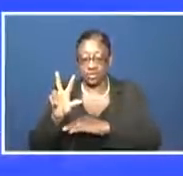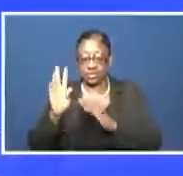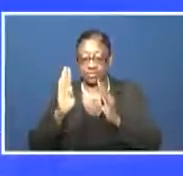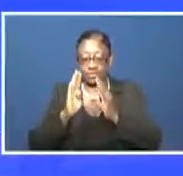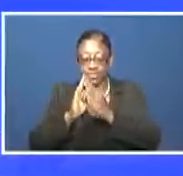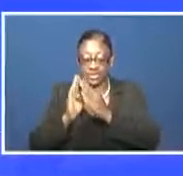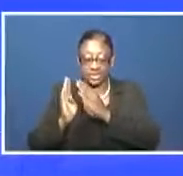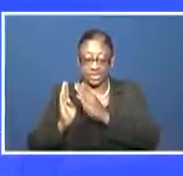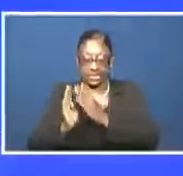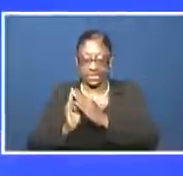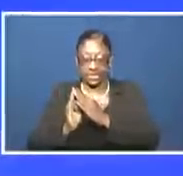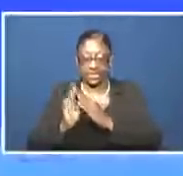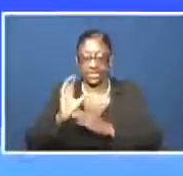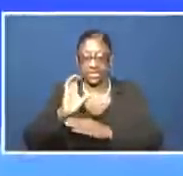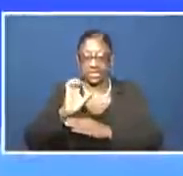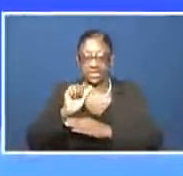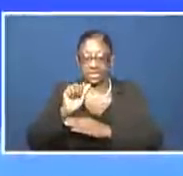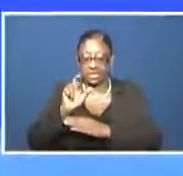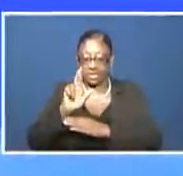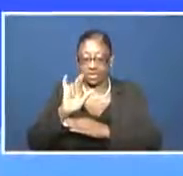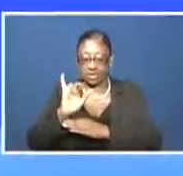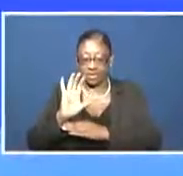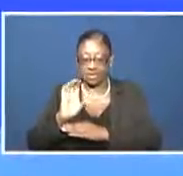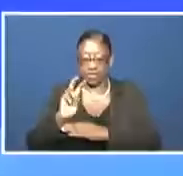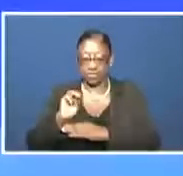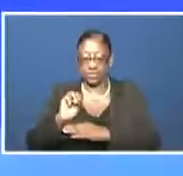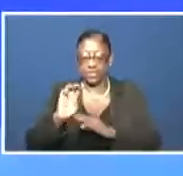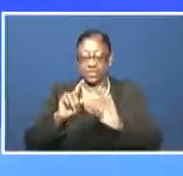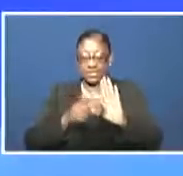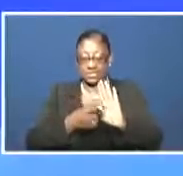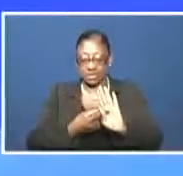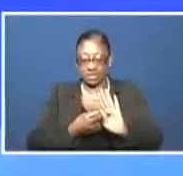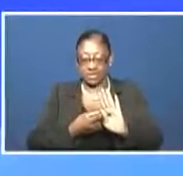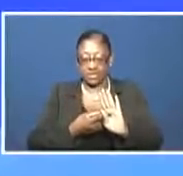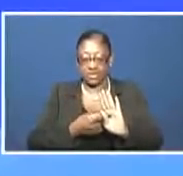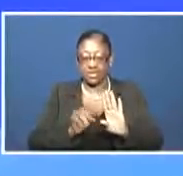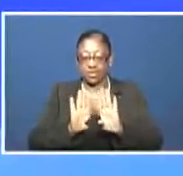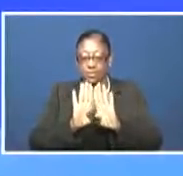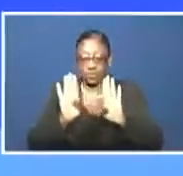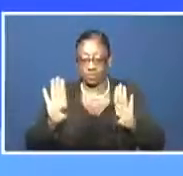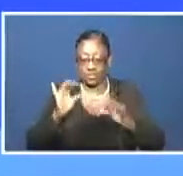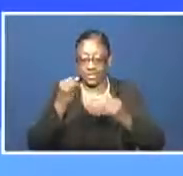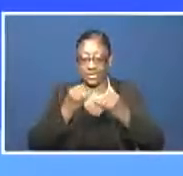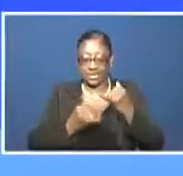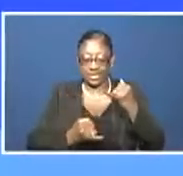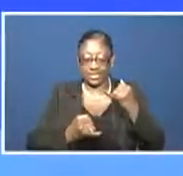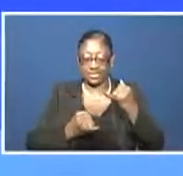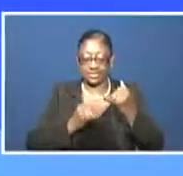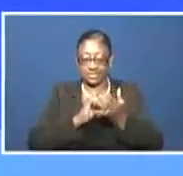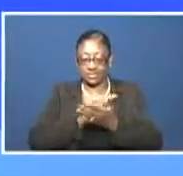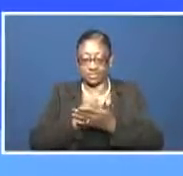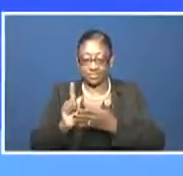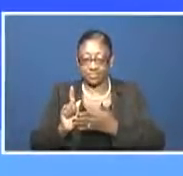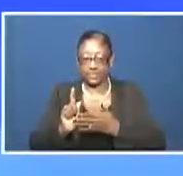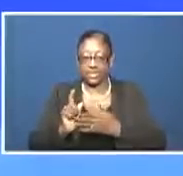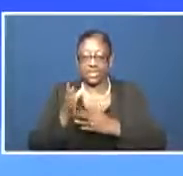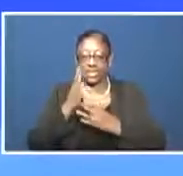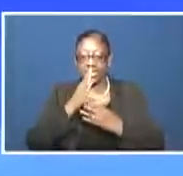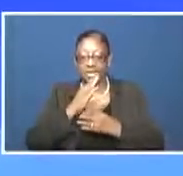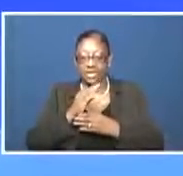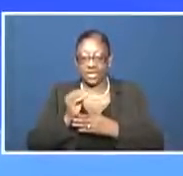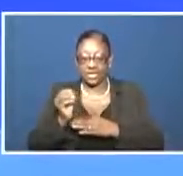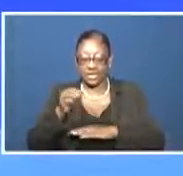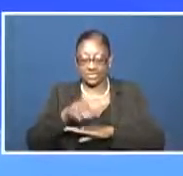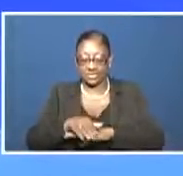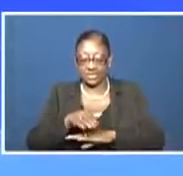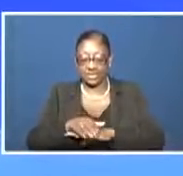of Government meeting underway in Suriname following last evening's opening ceremony. The event, a show of regional